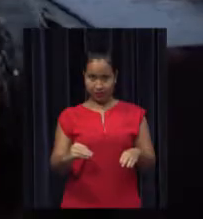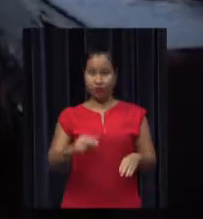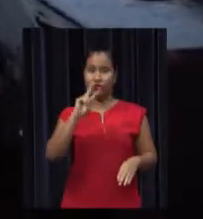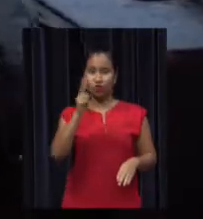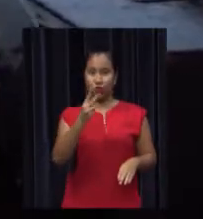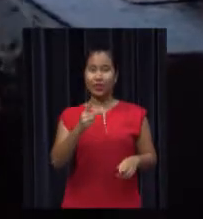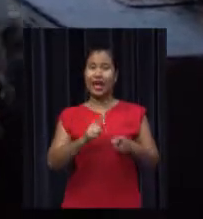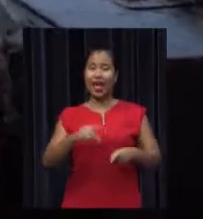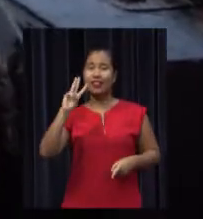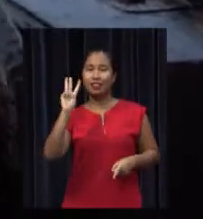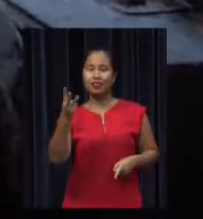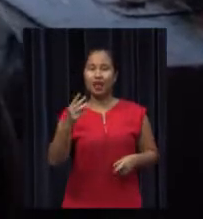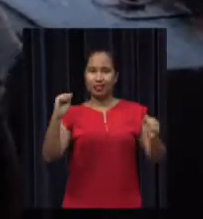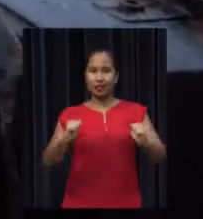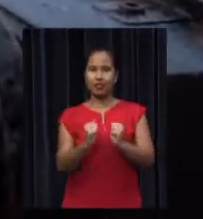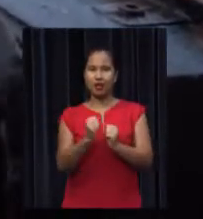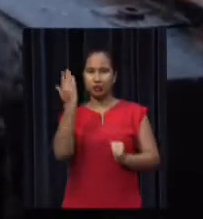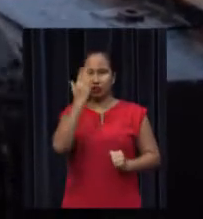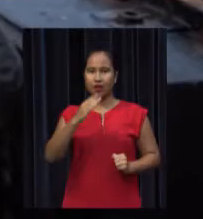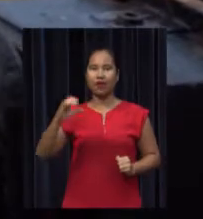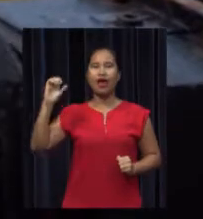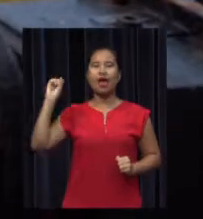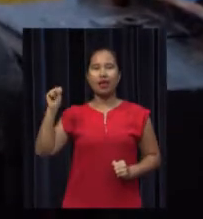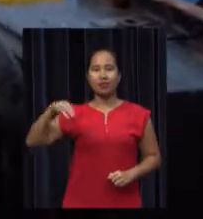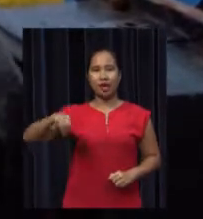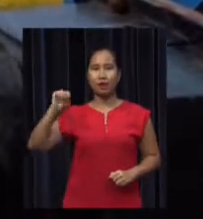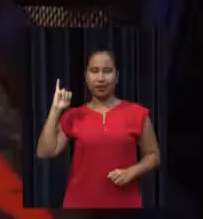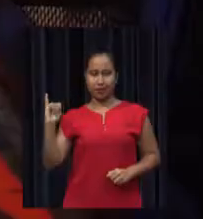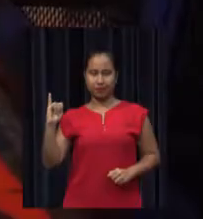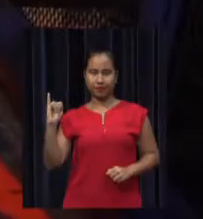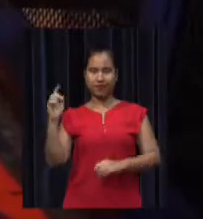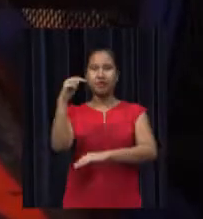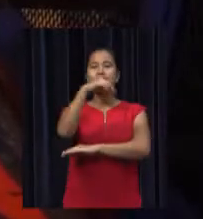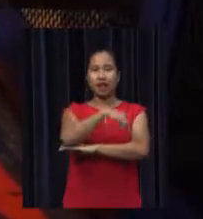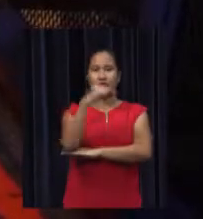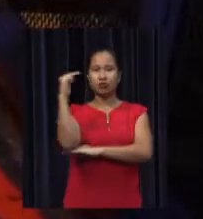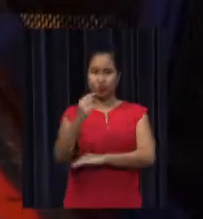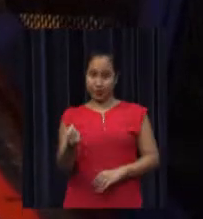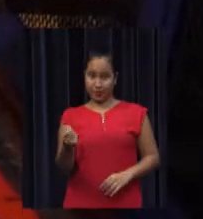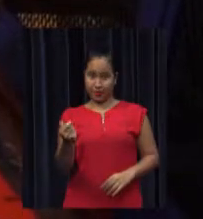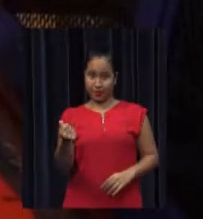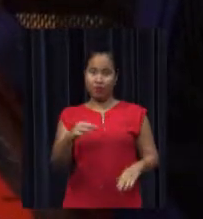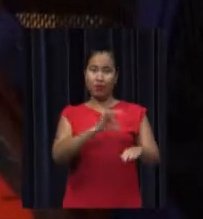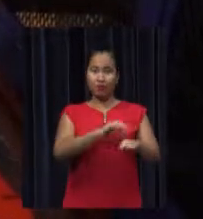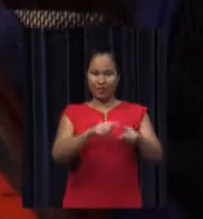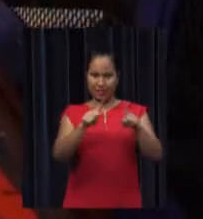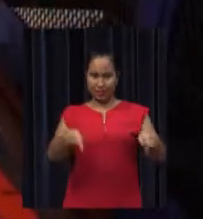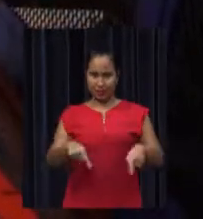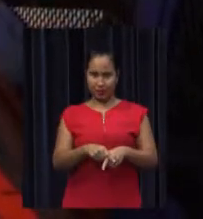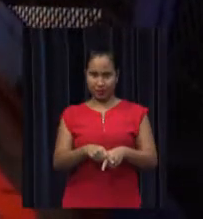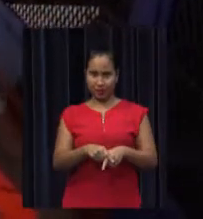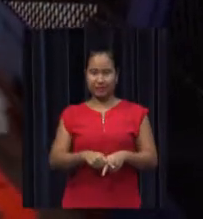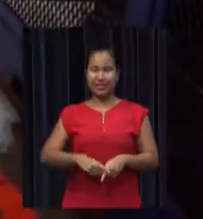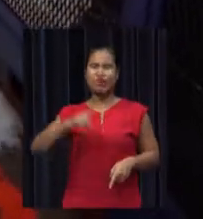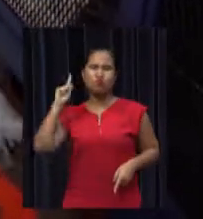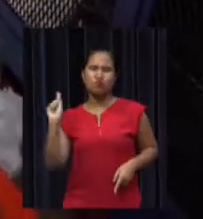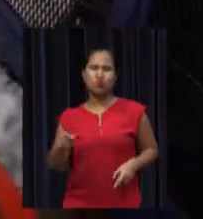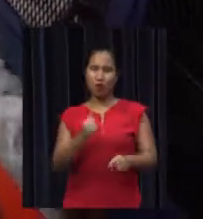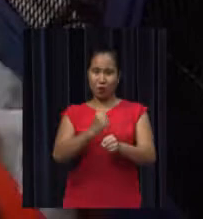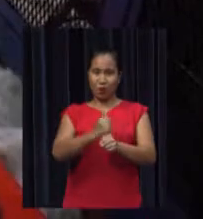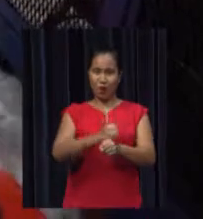students of the SMI is met. Staatsolie is responsible for the medical examinations required for working at